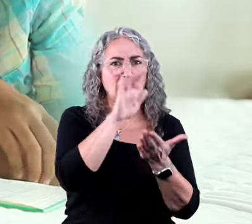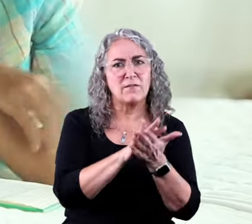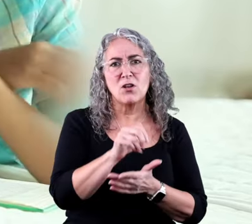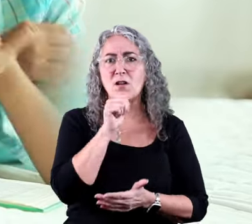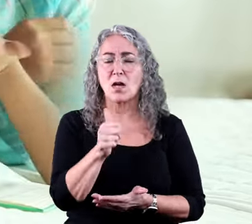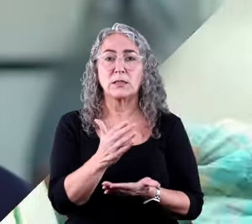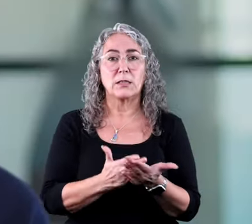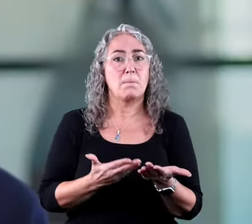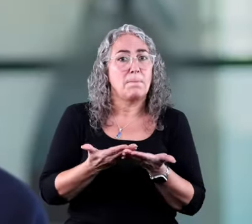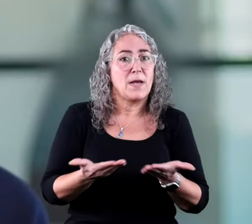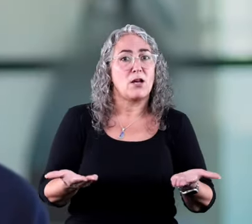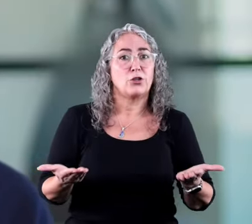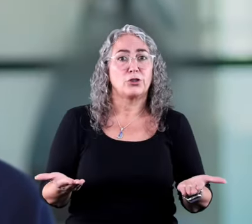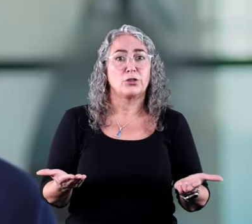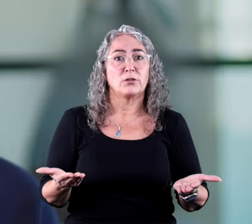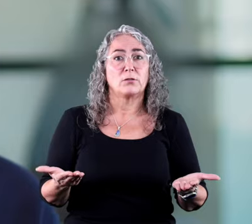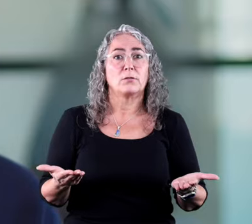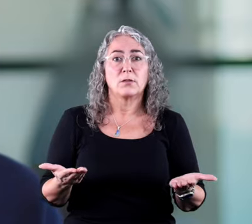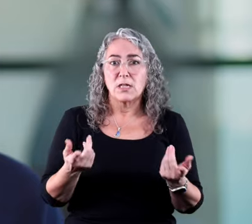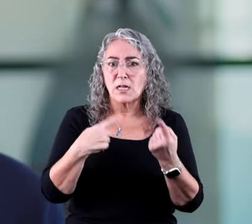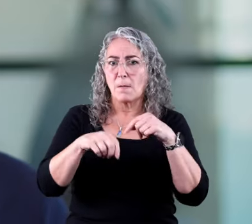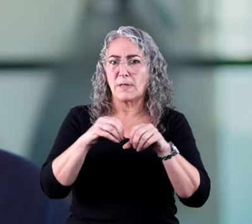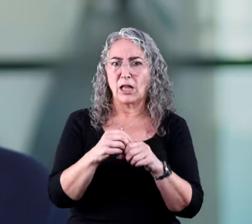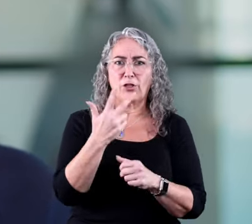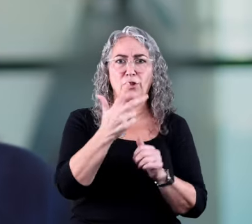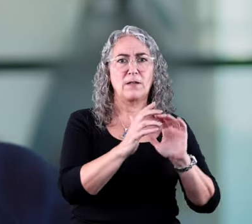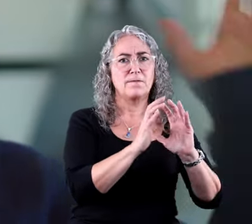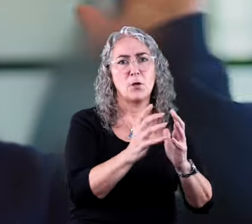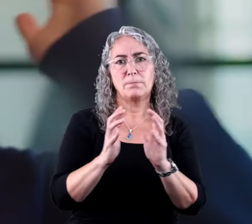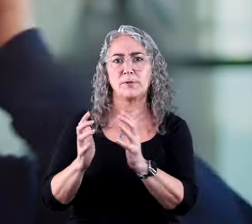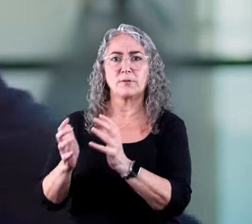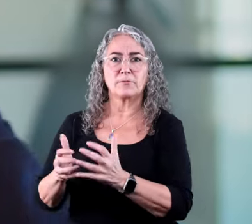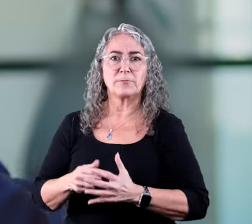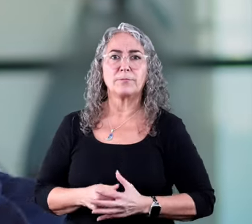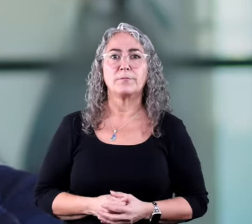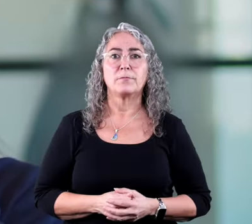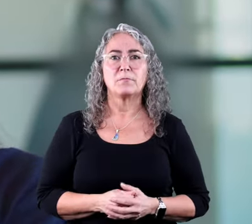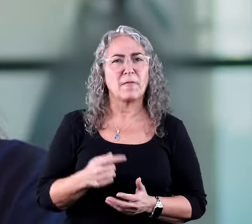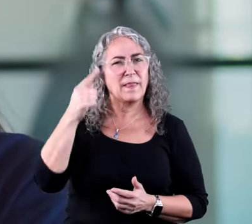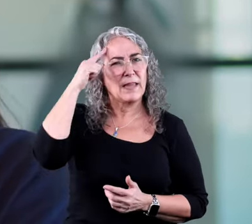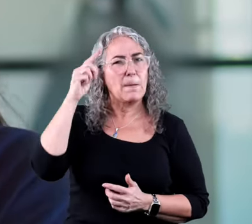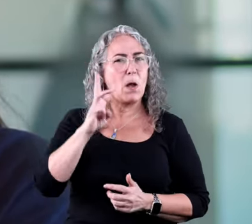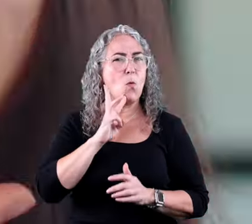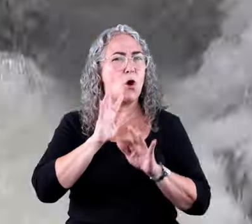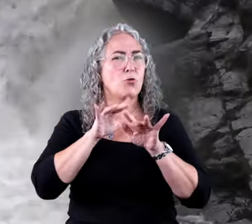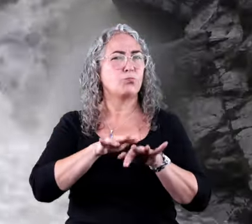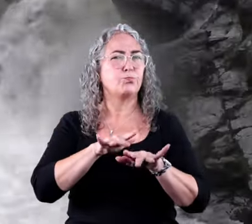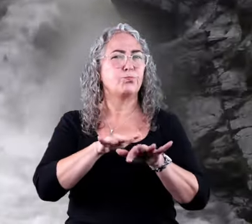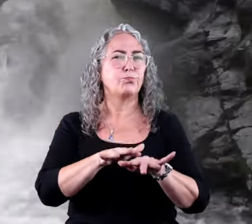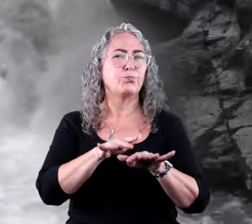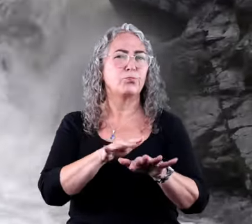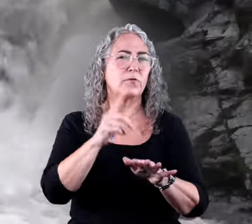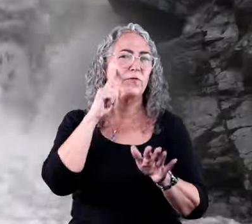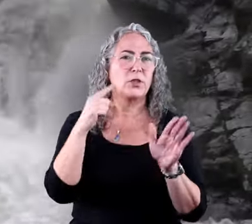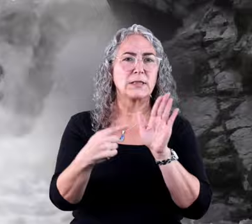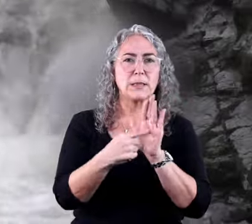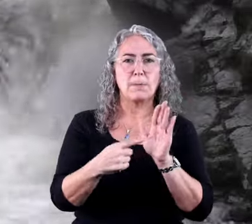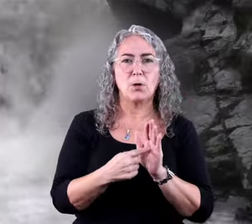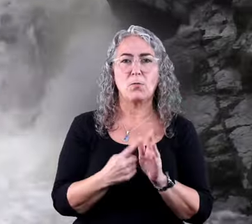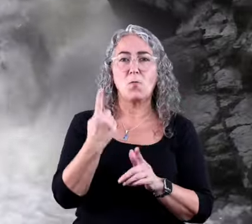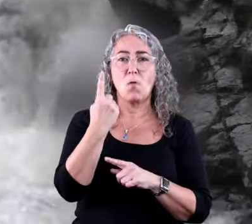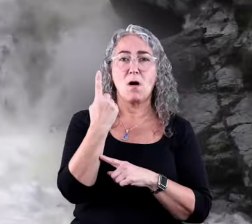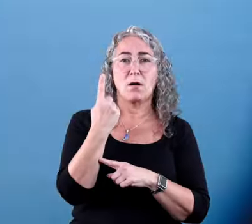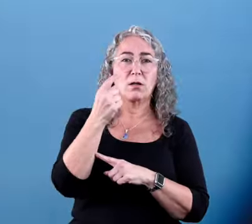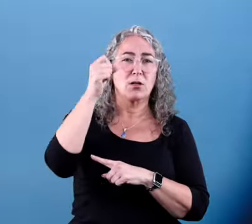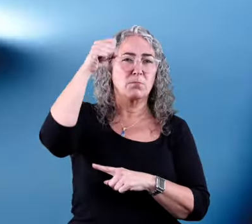interesting. Believe it or not, there's some matter that comes in all three forms. Think about water, for